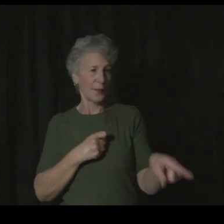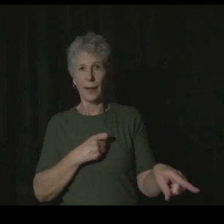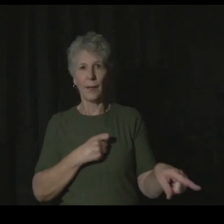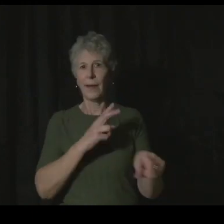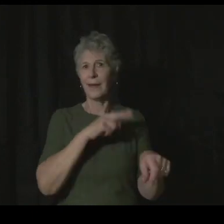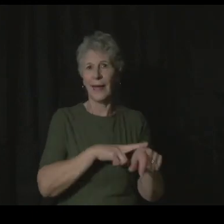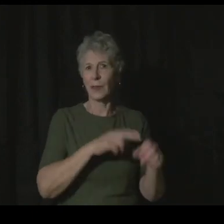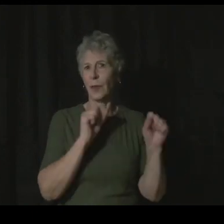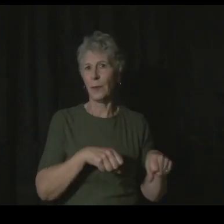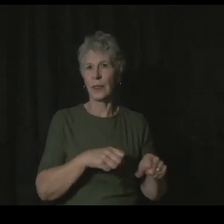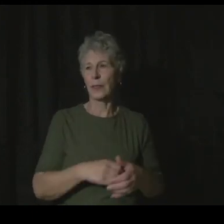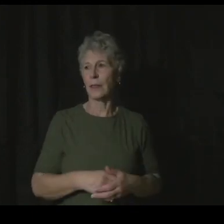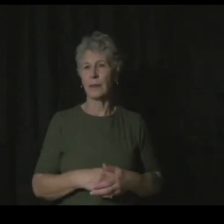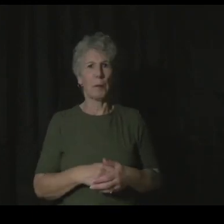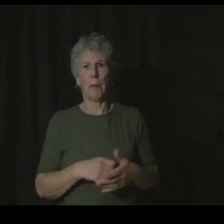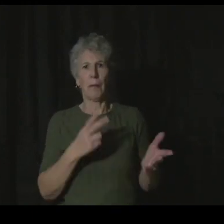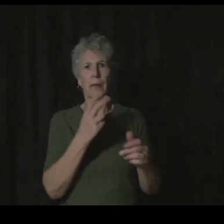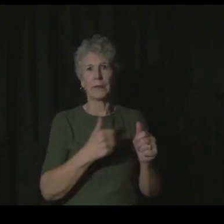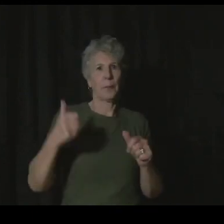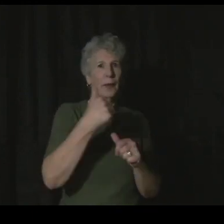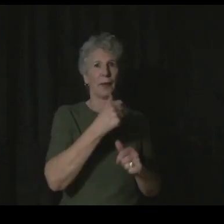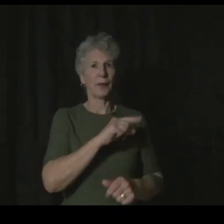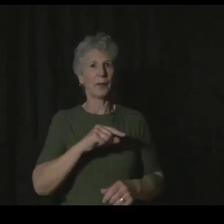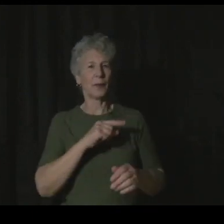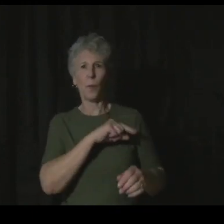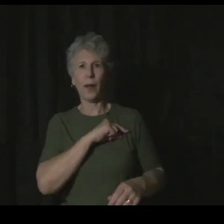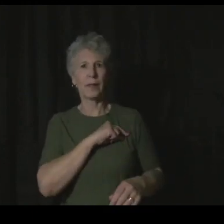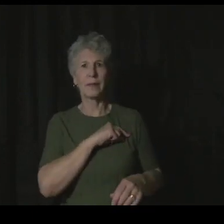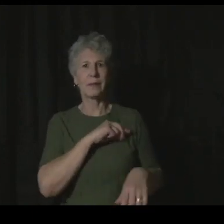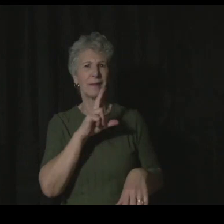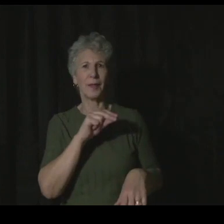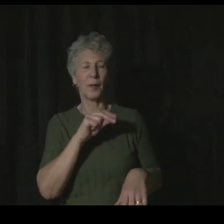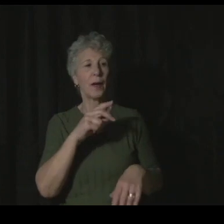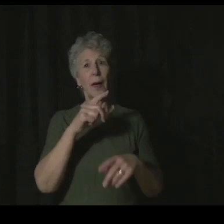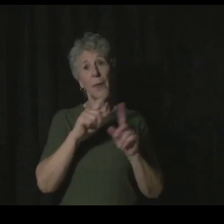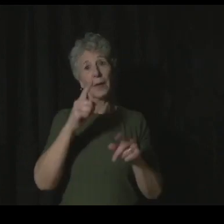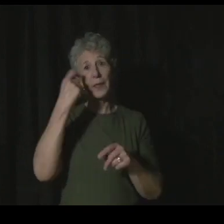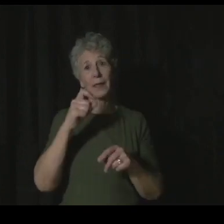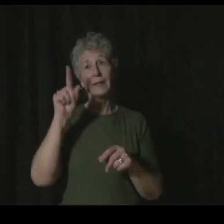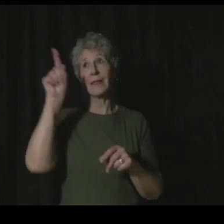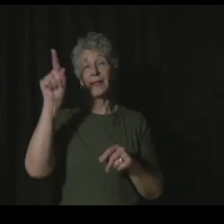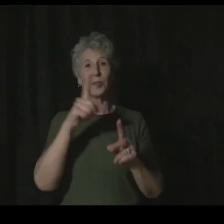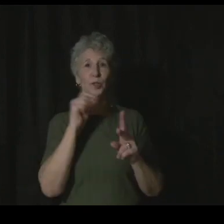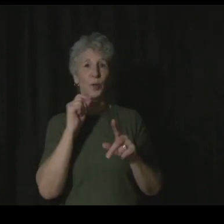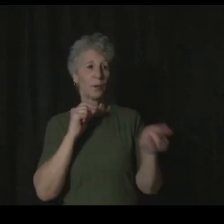natural abilities or superior qualities, but simply because of his own